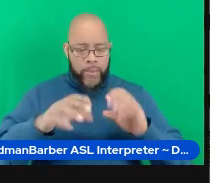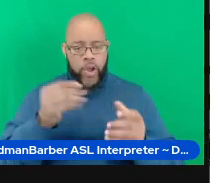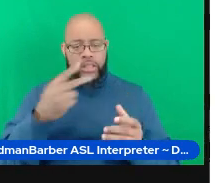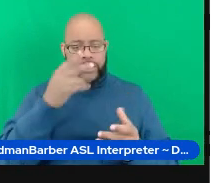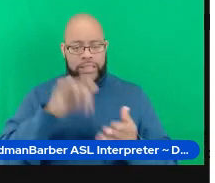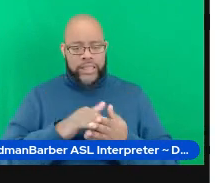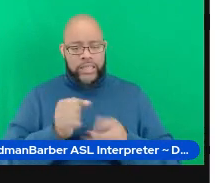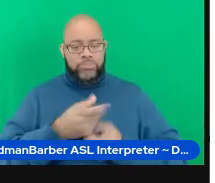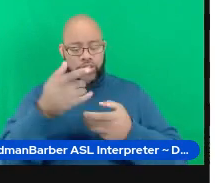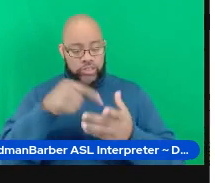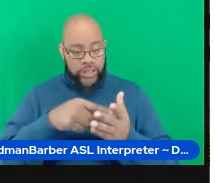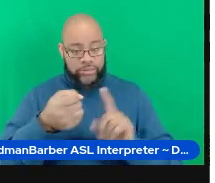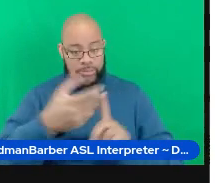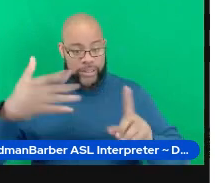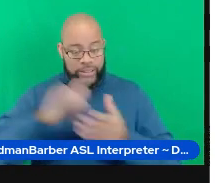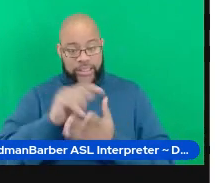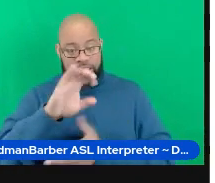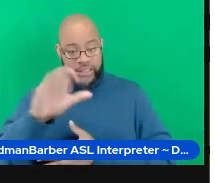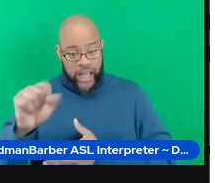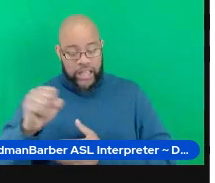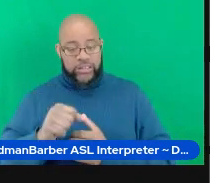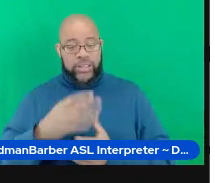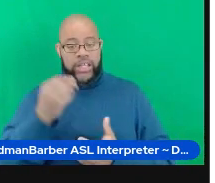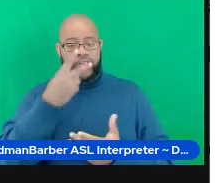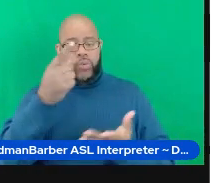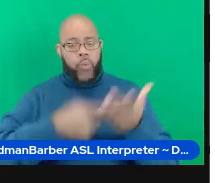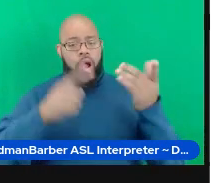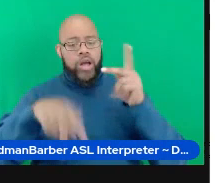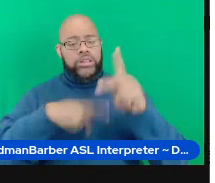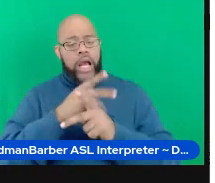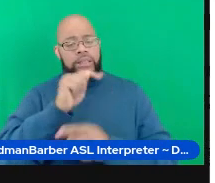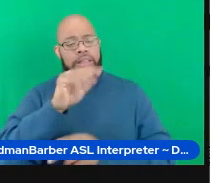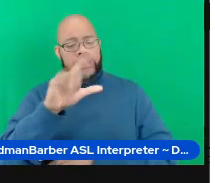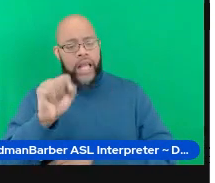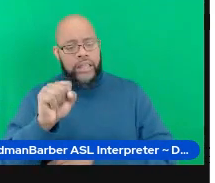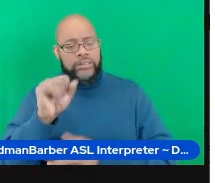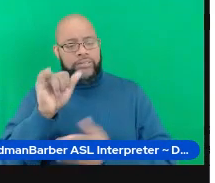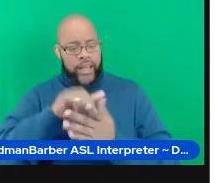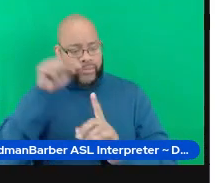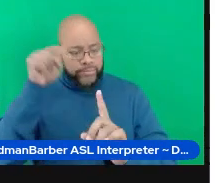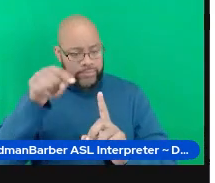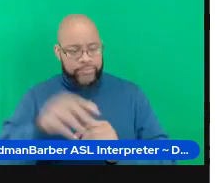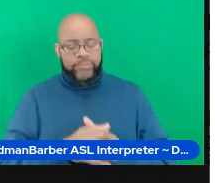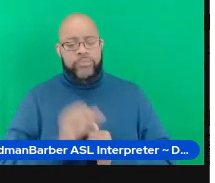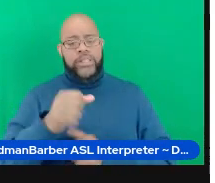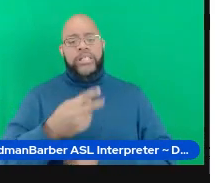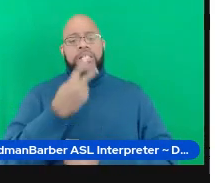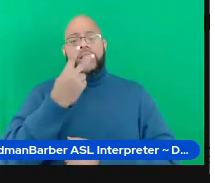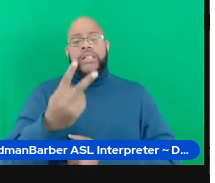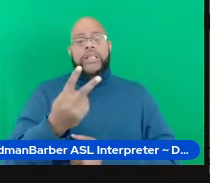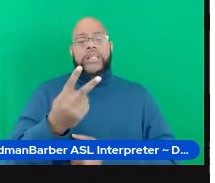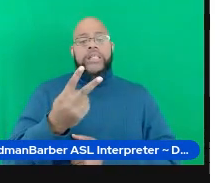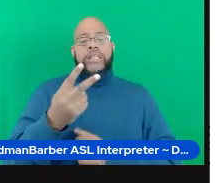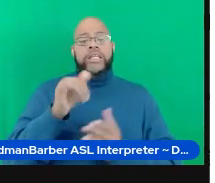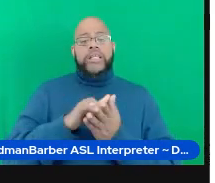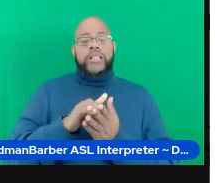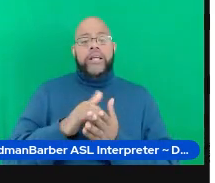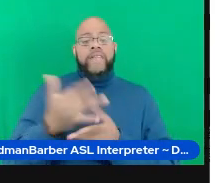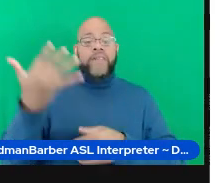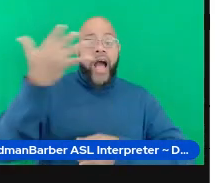expansion of these T cells, and look at what type of T cells these cells are. So you can see that upon 5